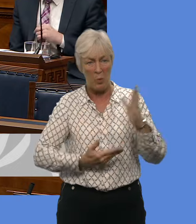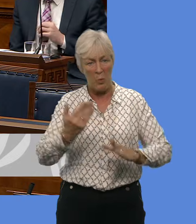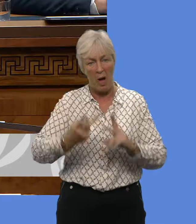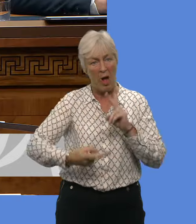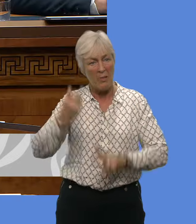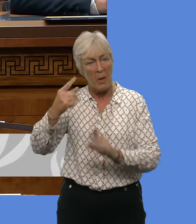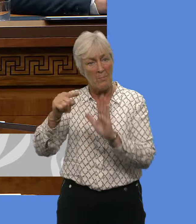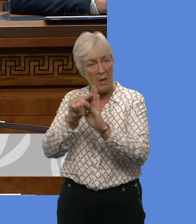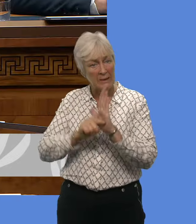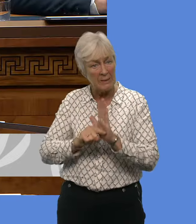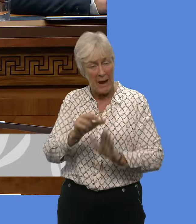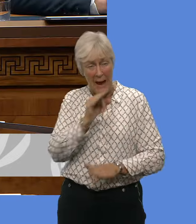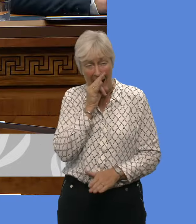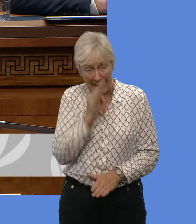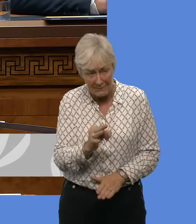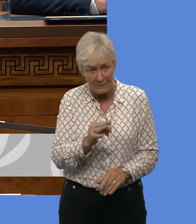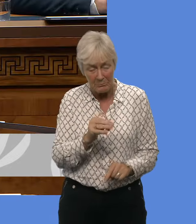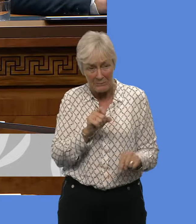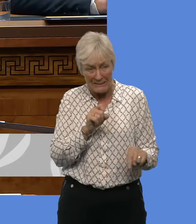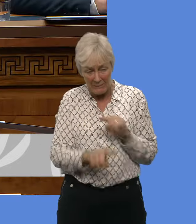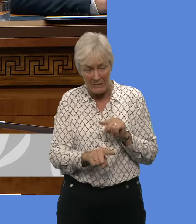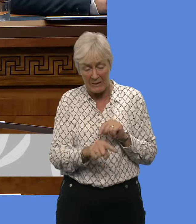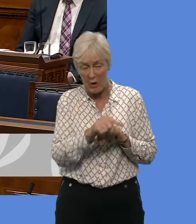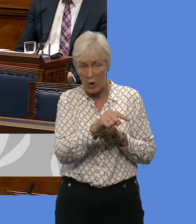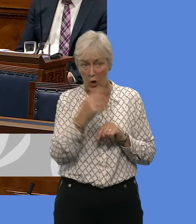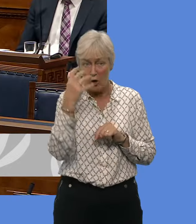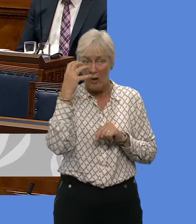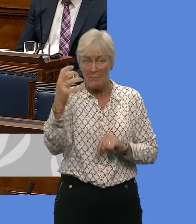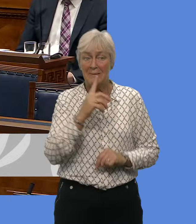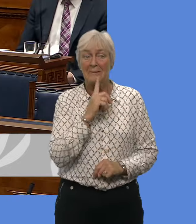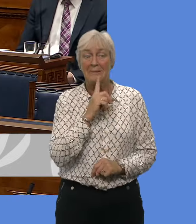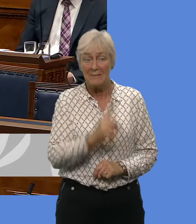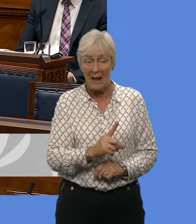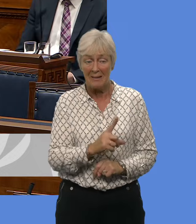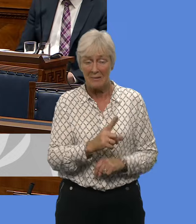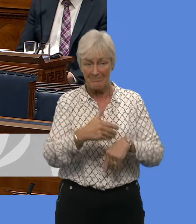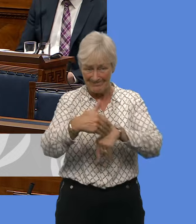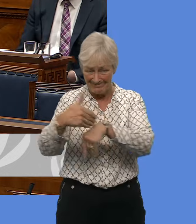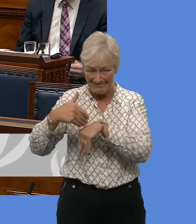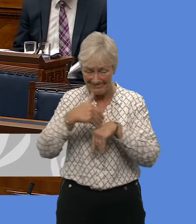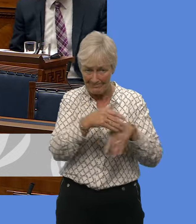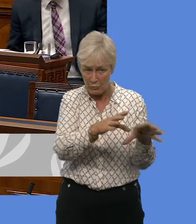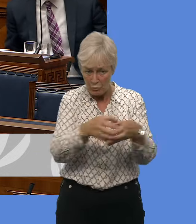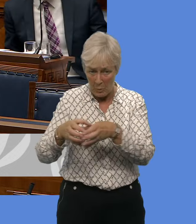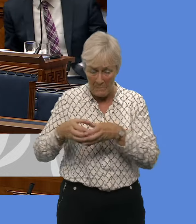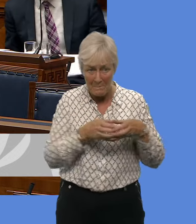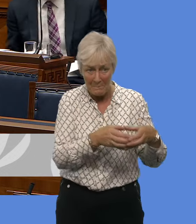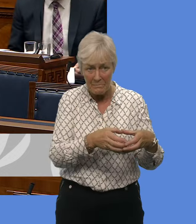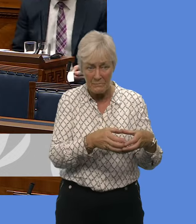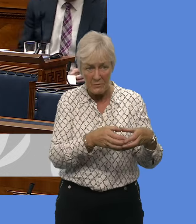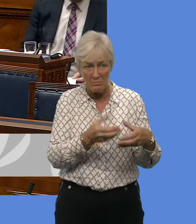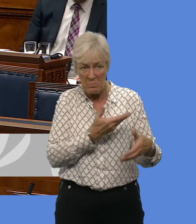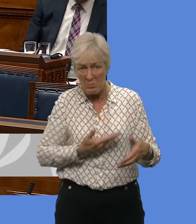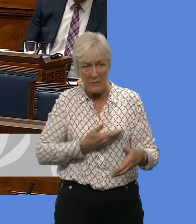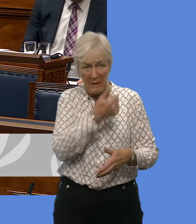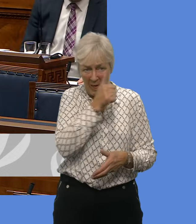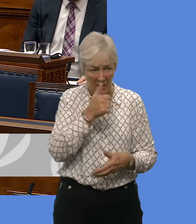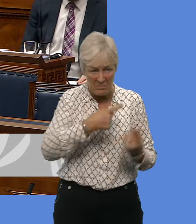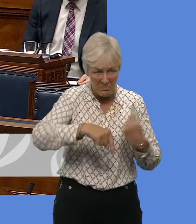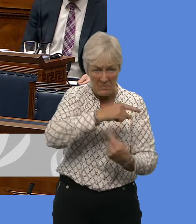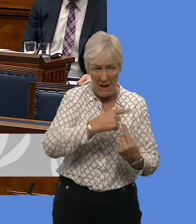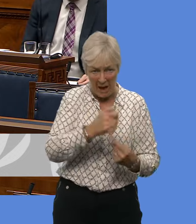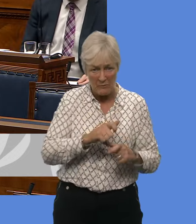areas. But can I ask specifically, the programme for government says that paramilitary harm continues to affect too many adults and young people. It also says that paramilitary gangs continue to